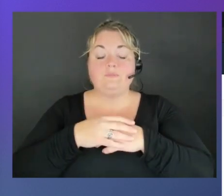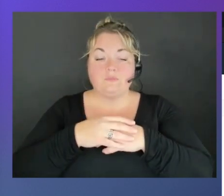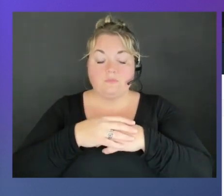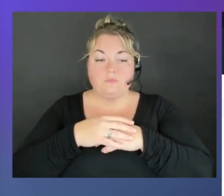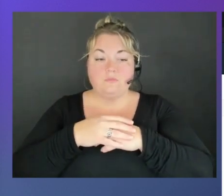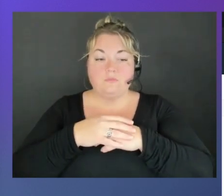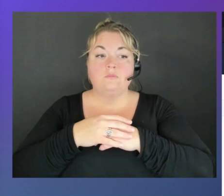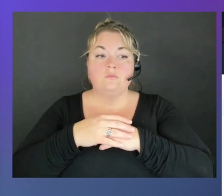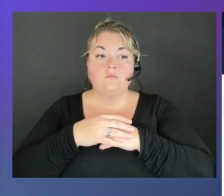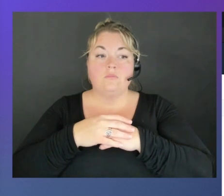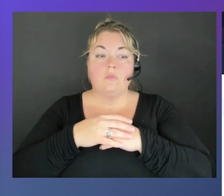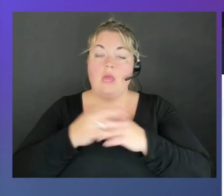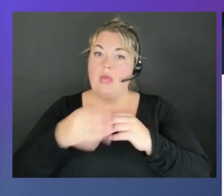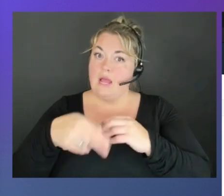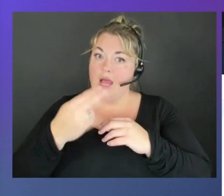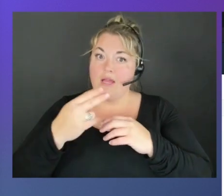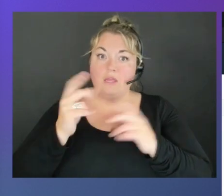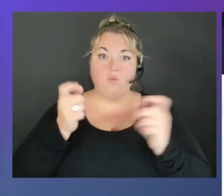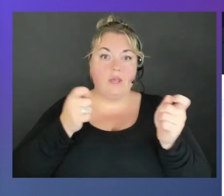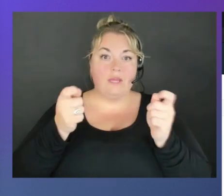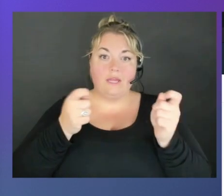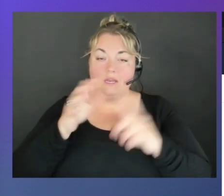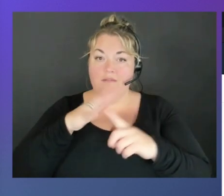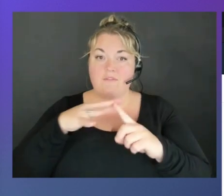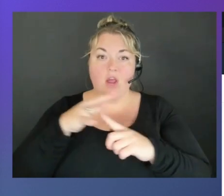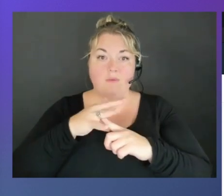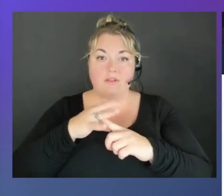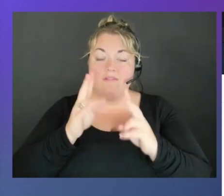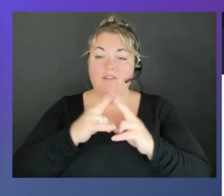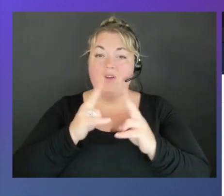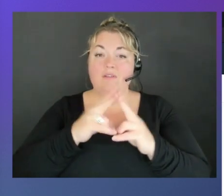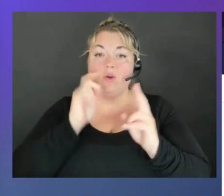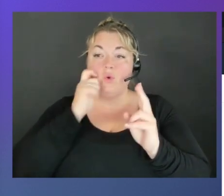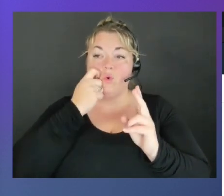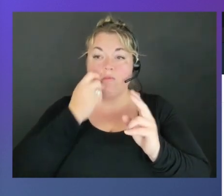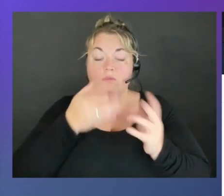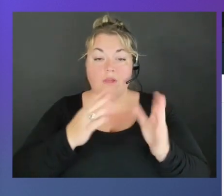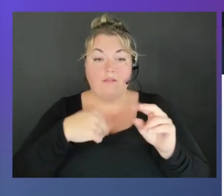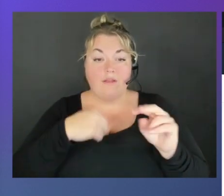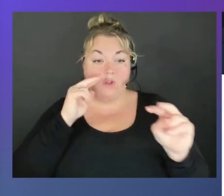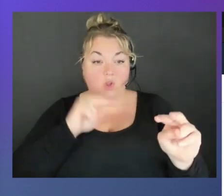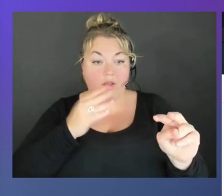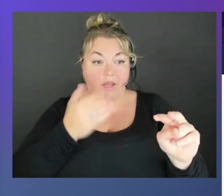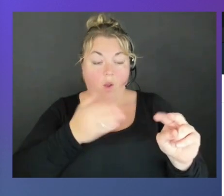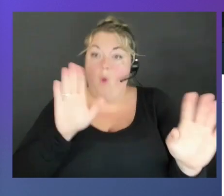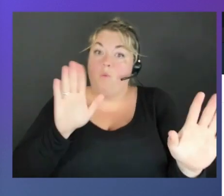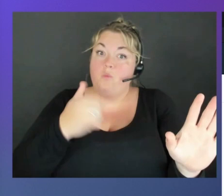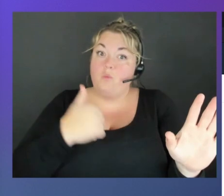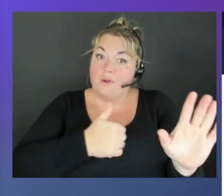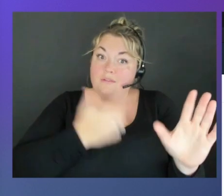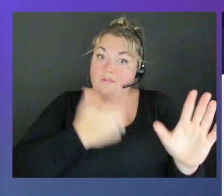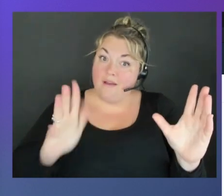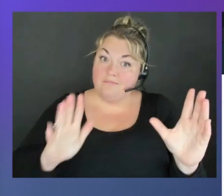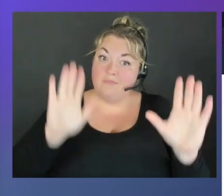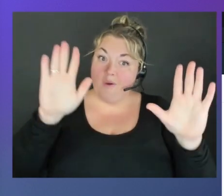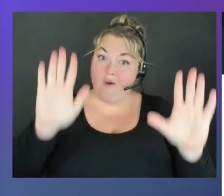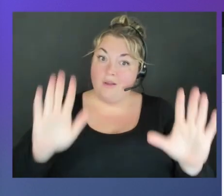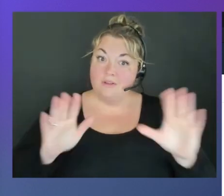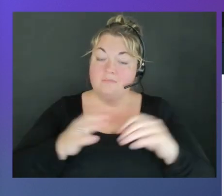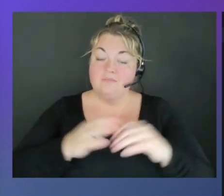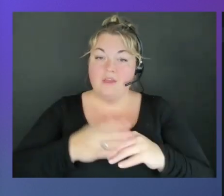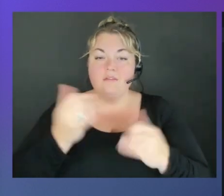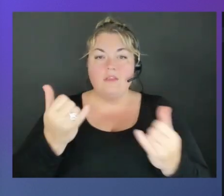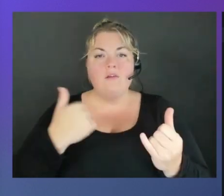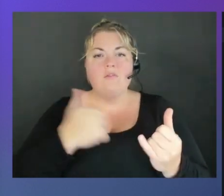and even highly regulated environments. Very, very cool. So let's have a look here. Oh, we're done. Yay. Awesome. And now if we want to see